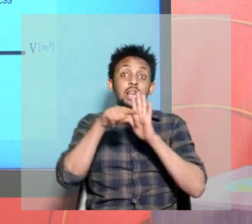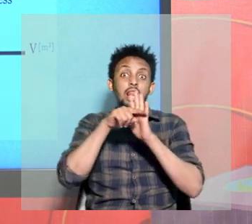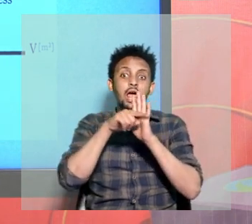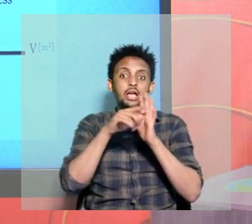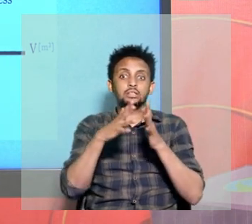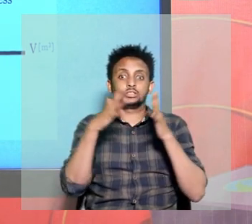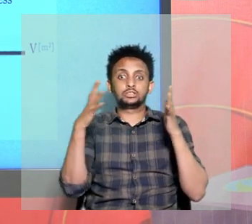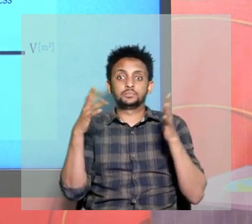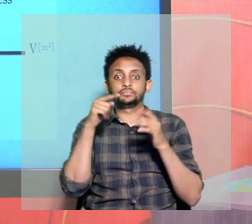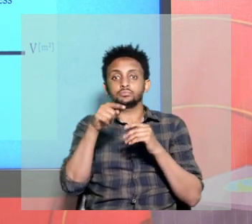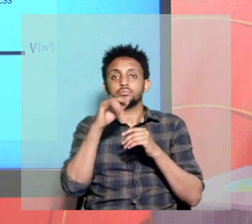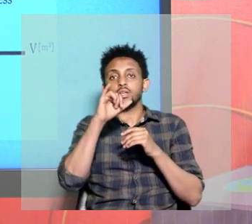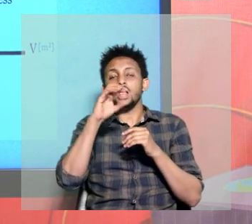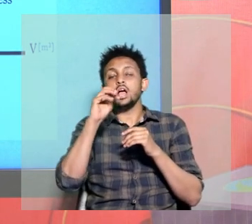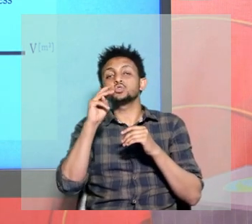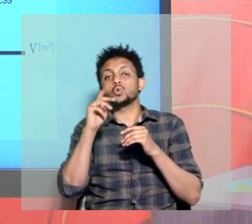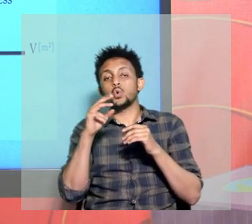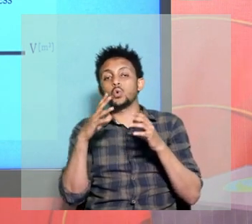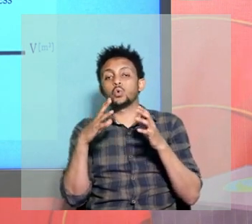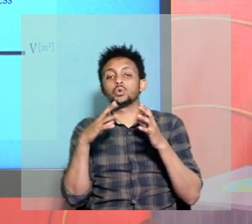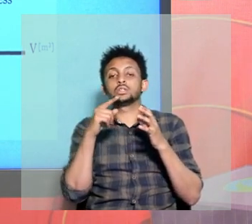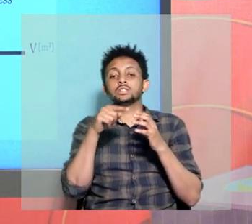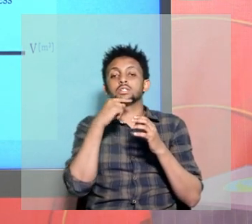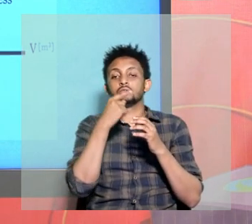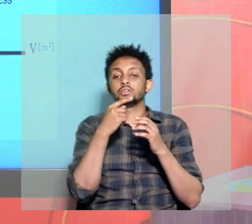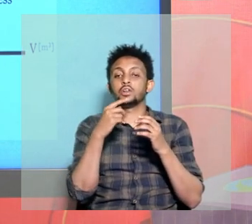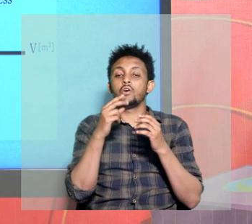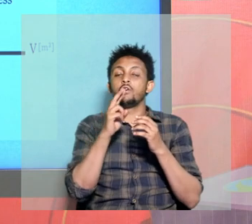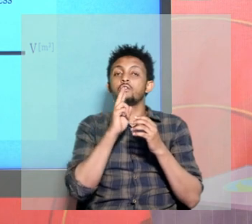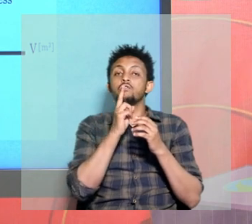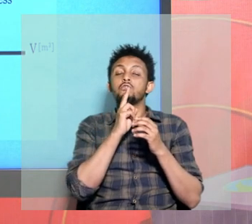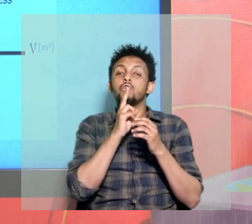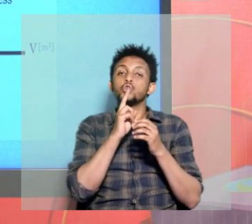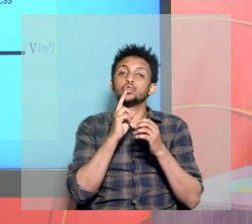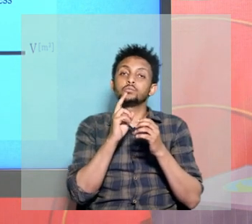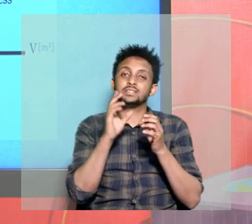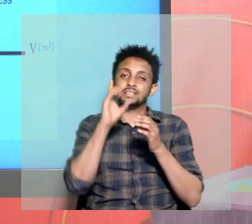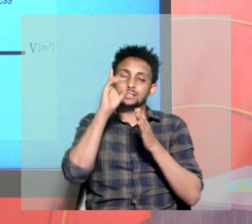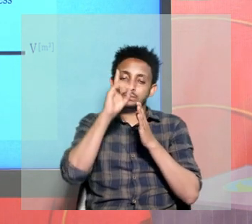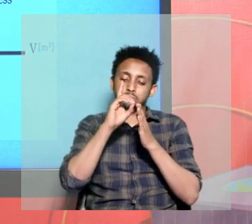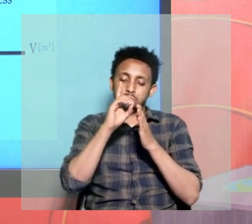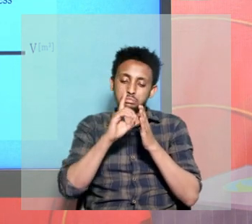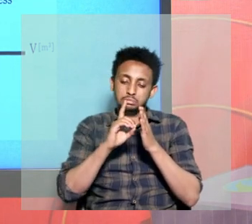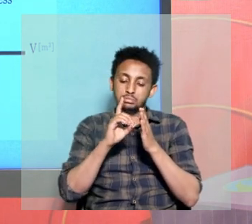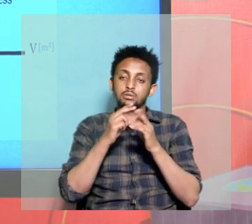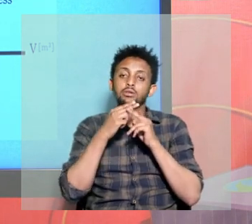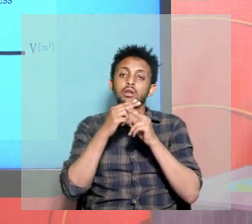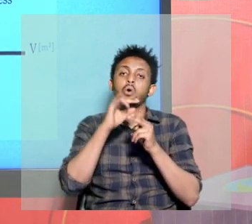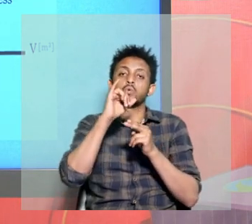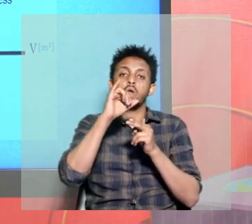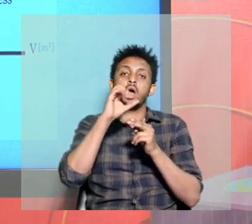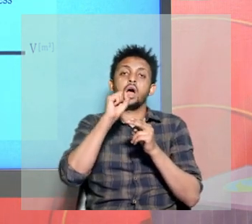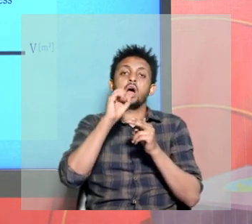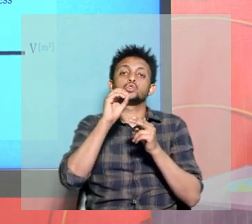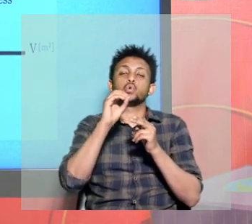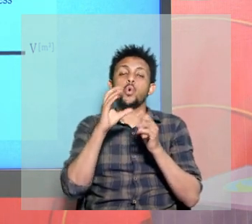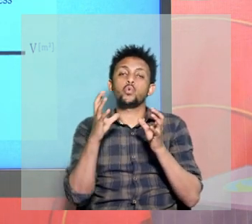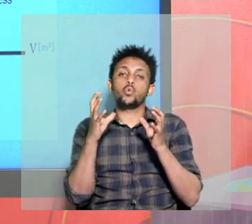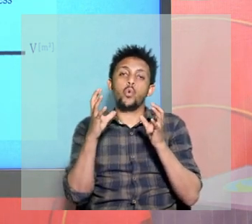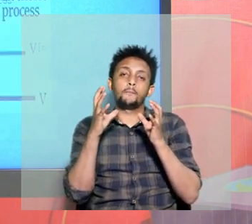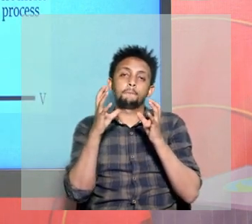is changing like this, it's isobaric compression. Since the volume is decreasing, it's known to be isobaric